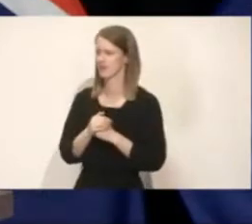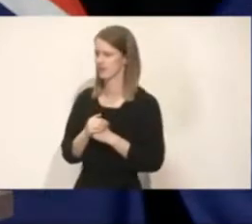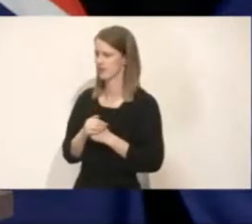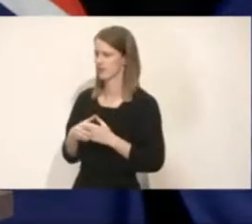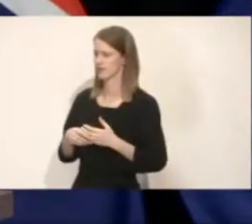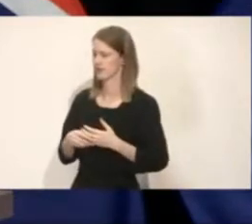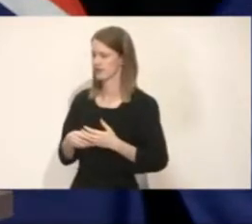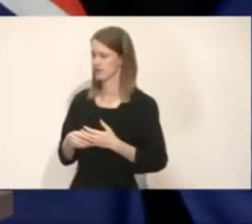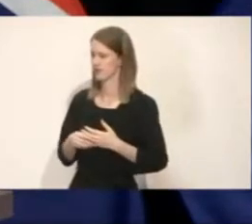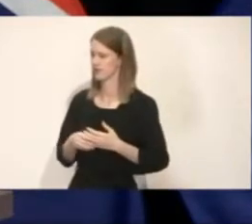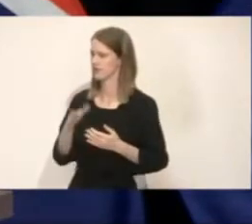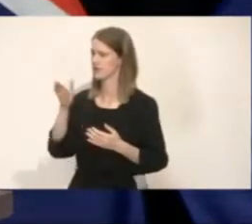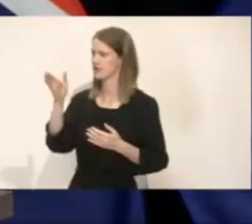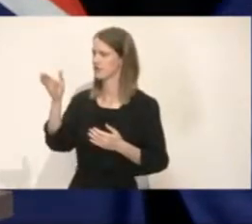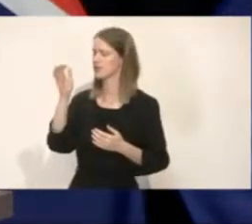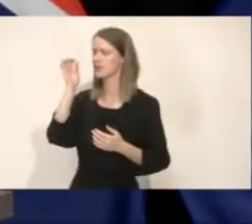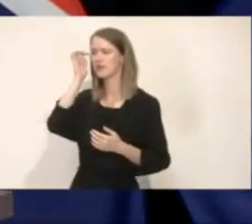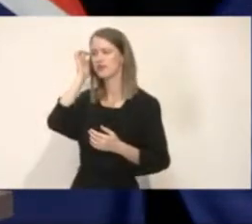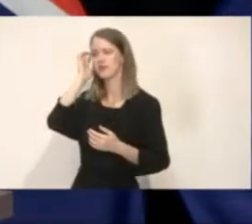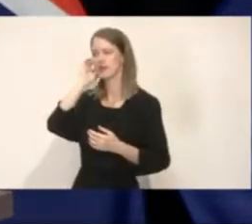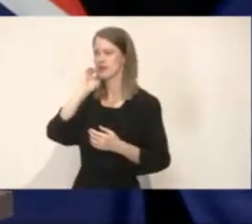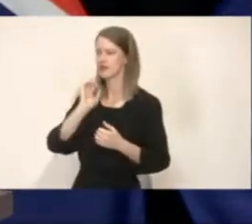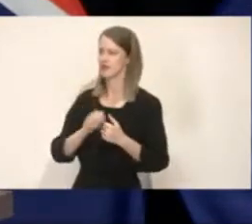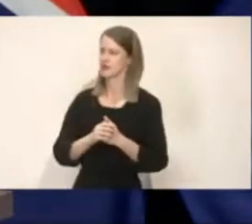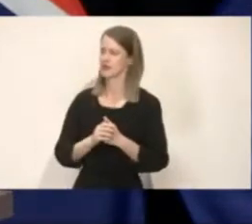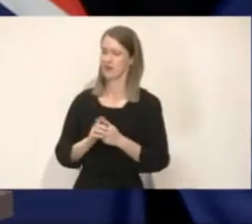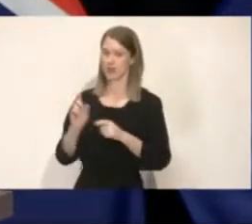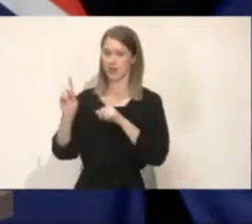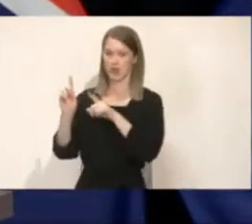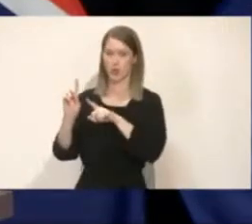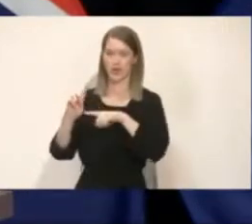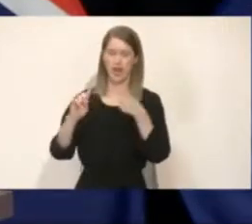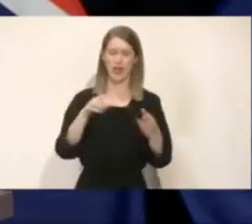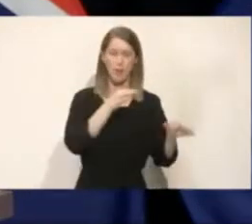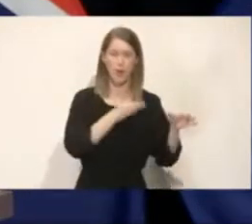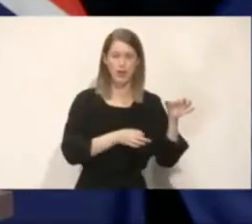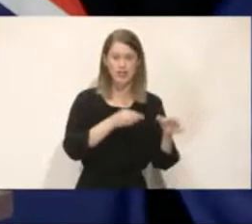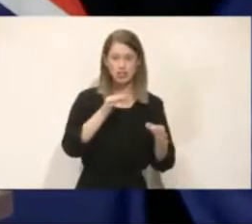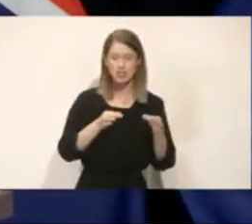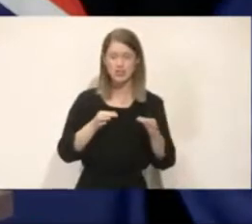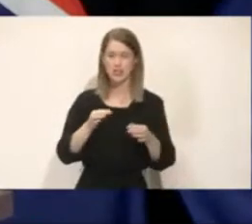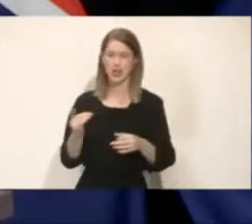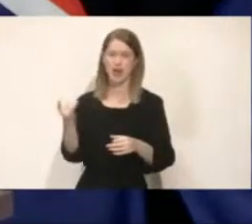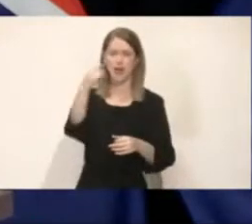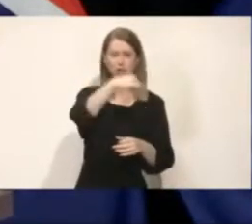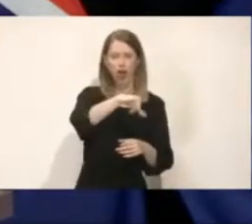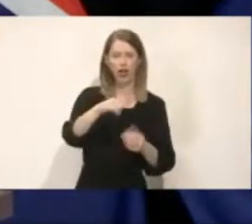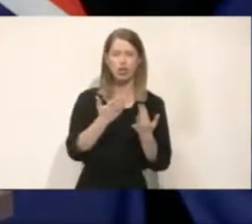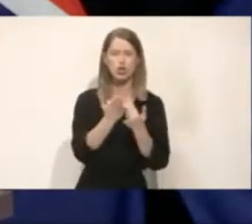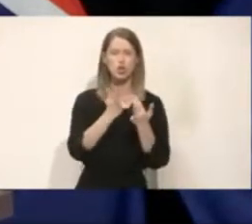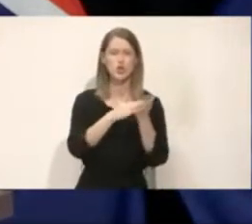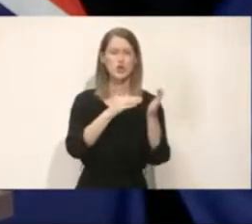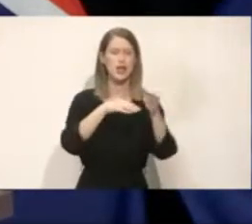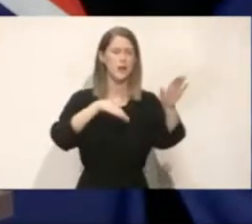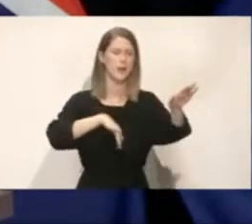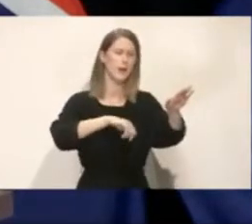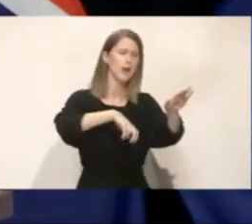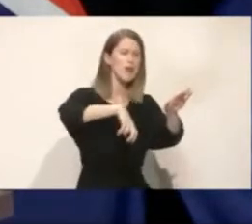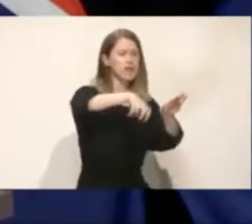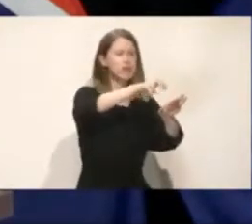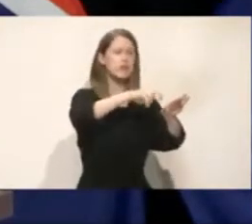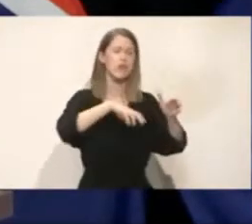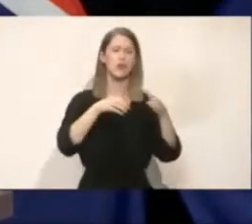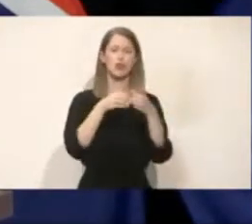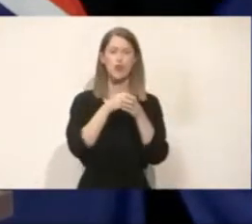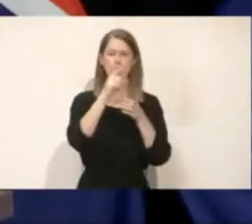Toby, the doctor. Is it appropriate, though, for you and other politicians to be flying all over the country with groups